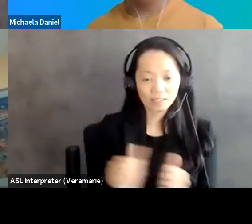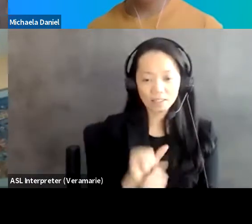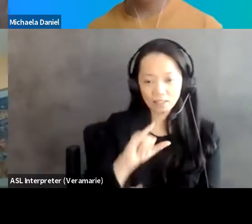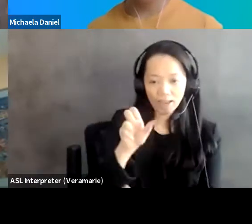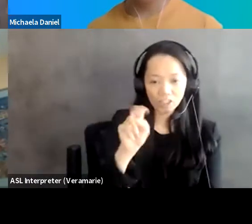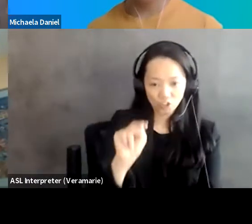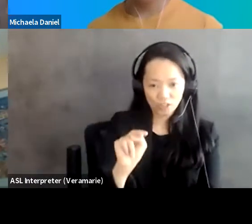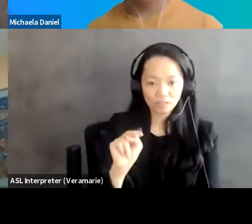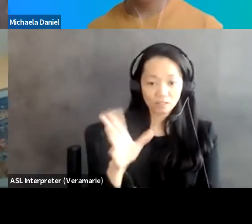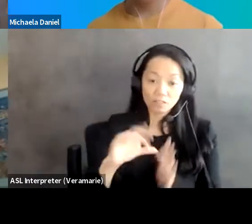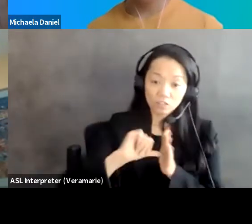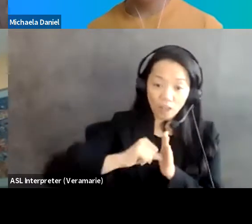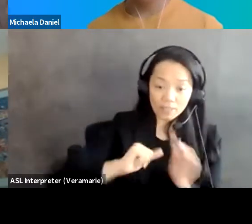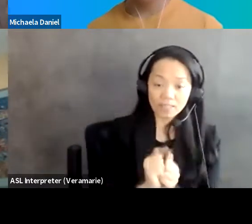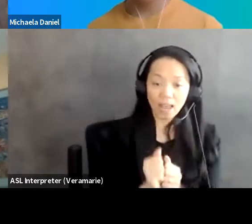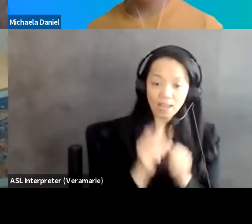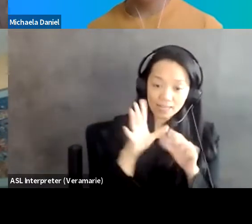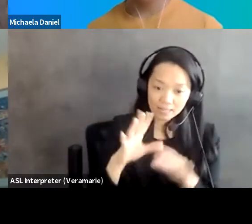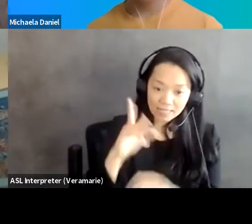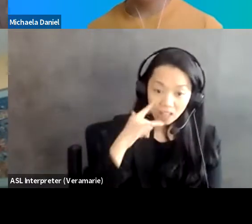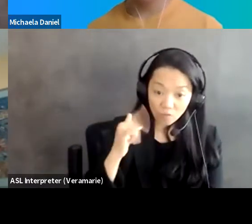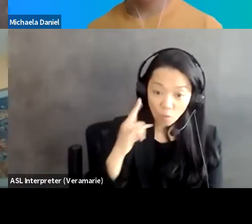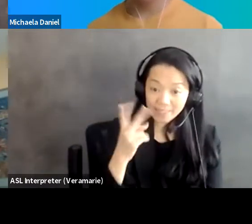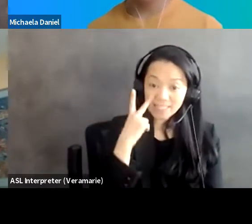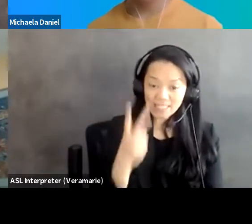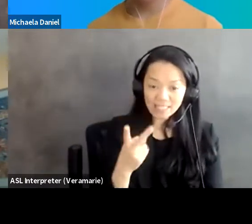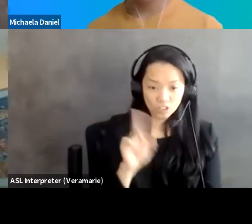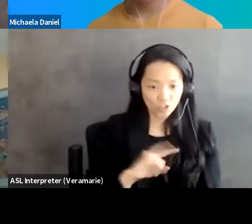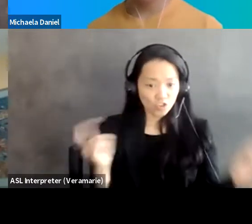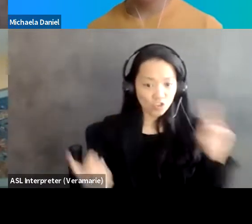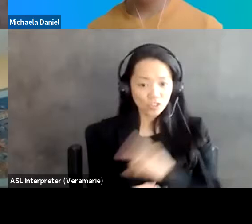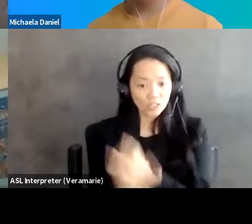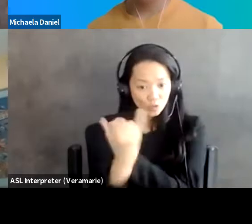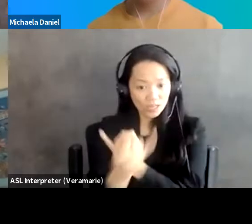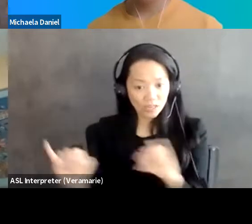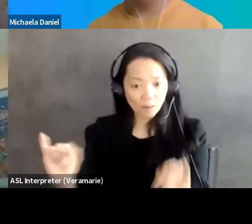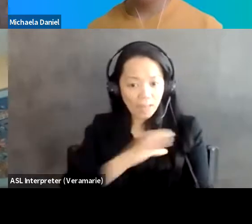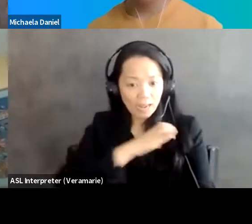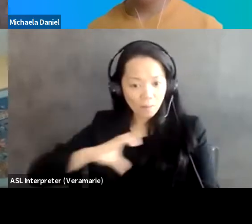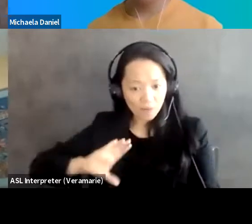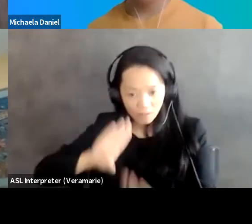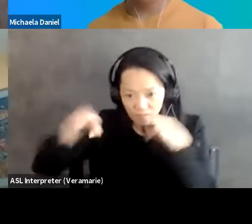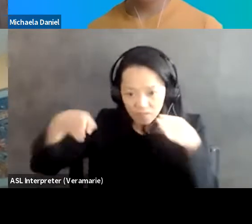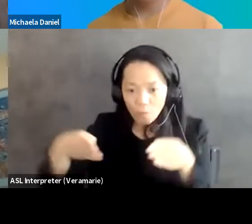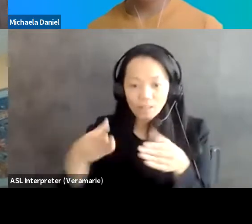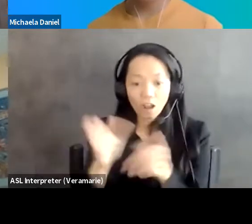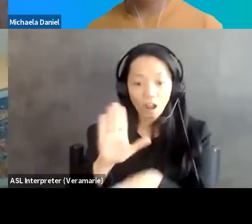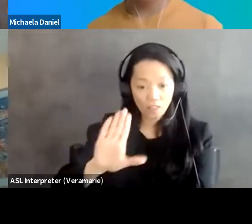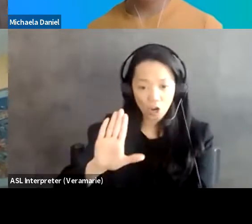highlighted that California's seen since they've switched over to an independent commission being in control of their remap.